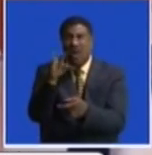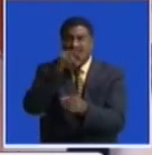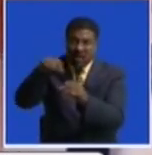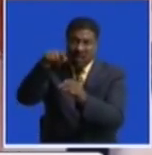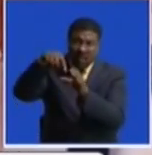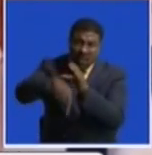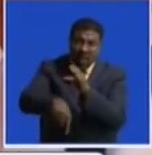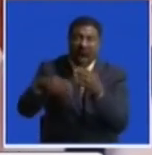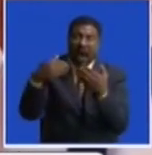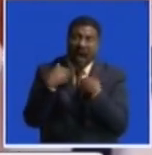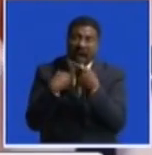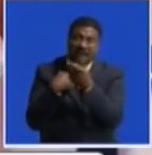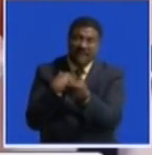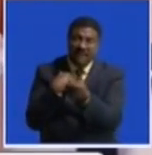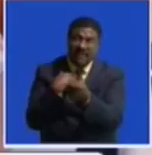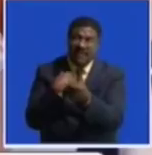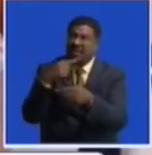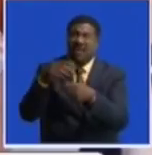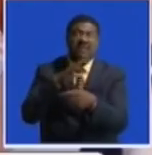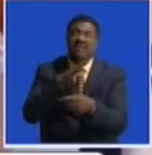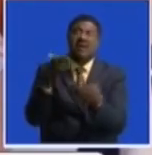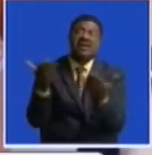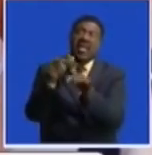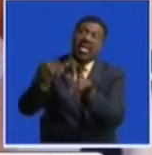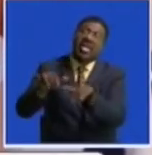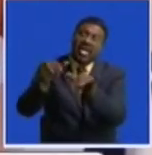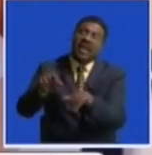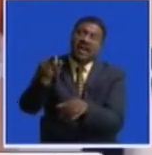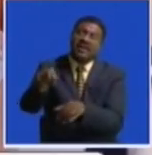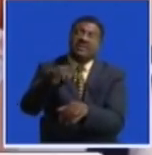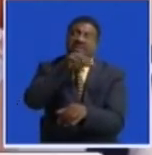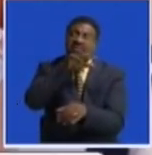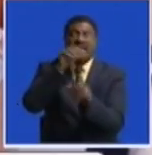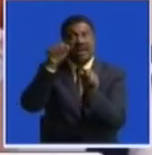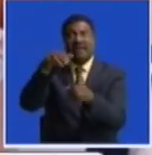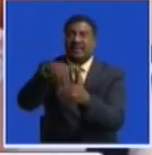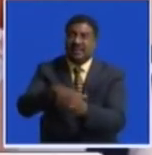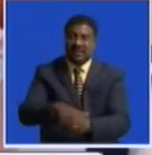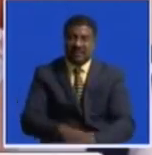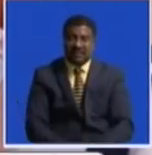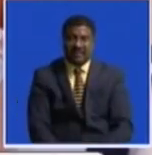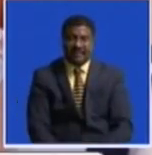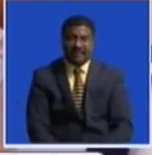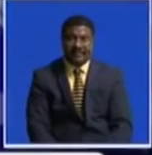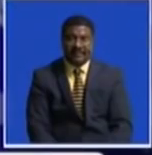water which is not running, stagnant. So there's that underground contamination.